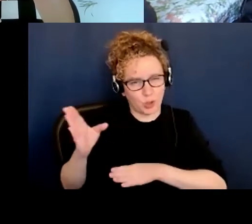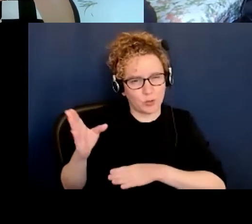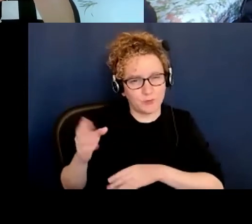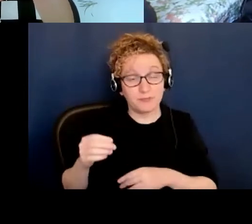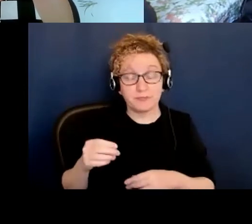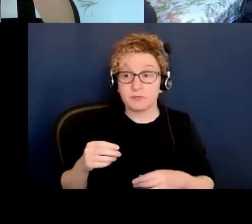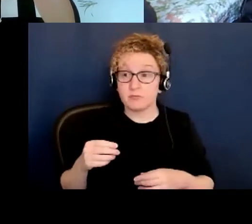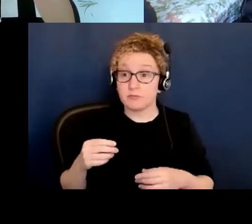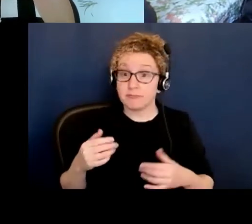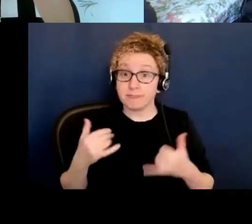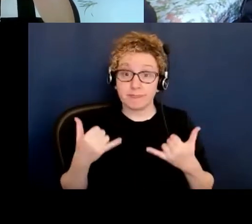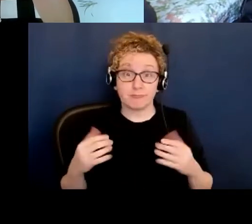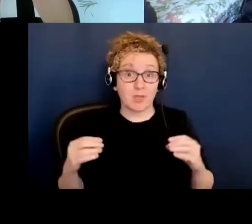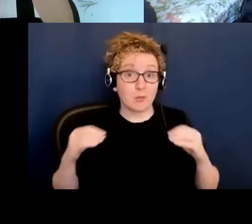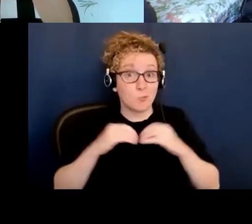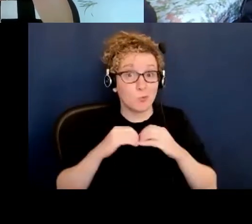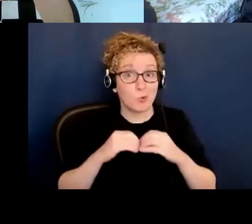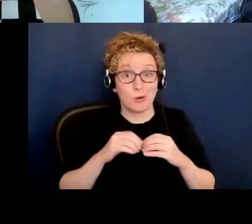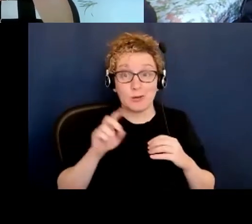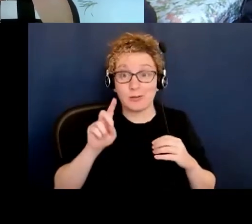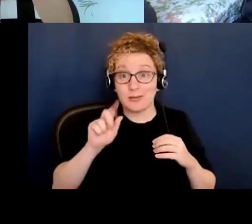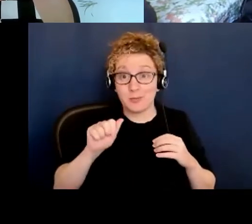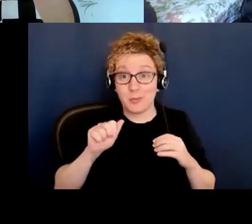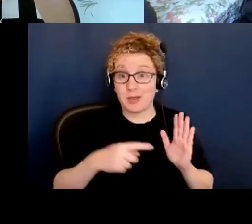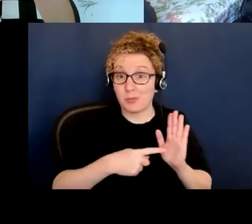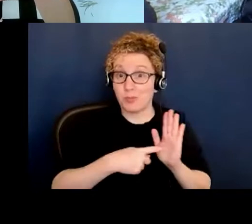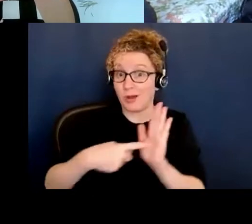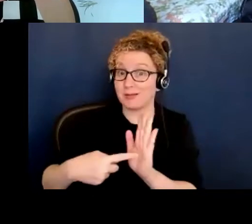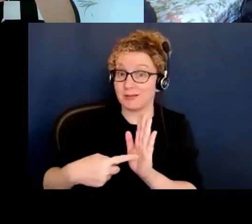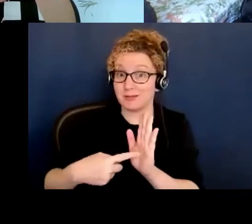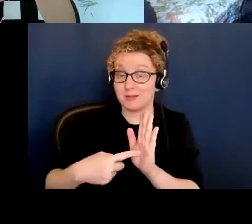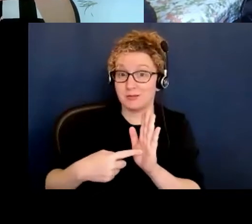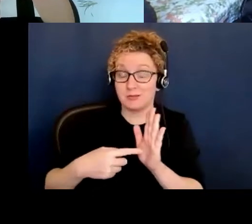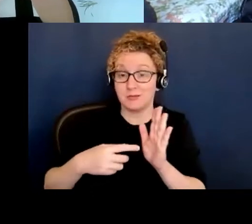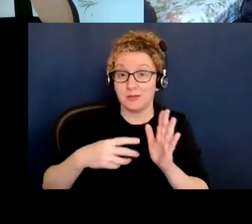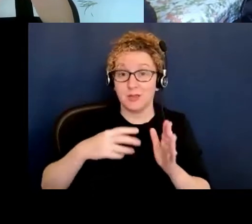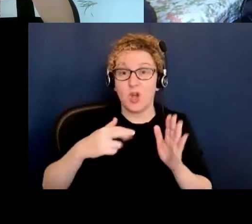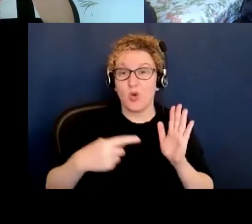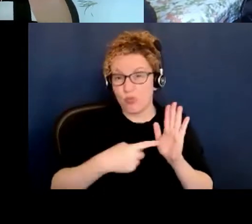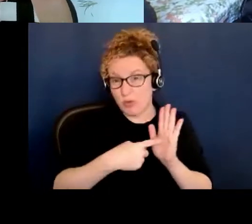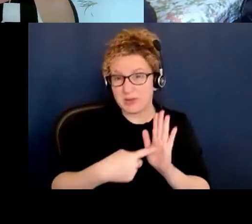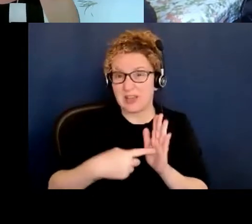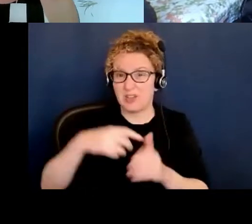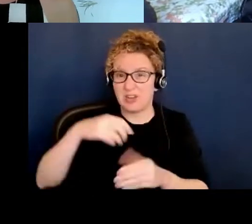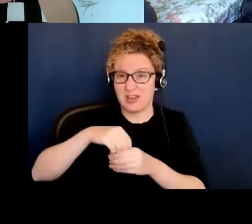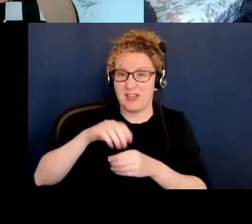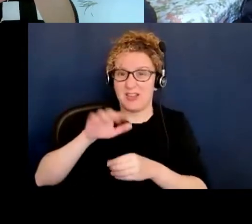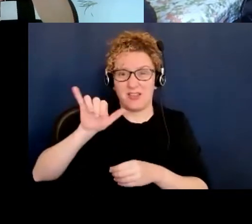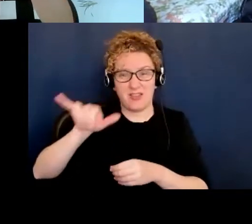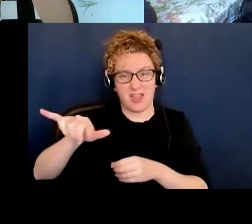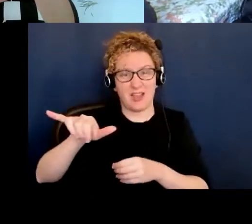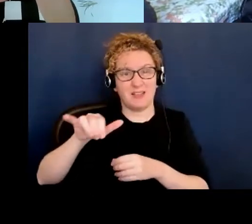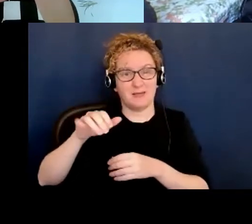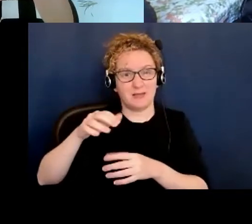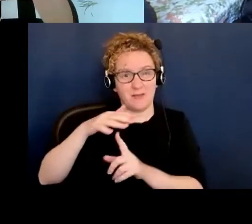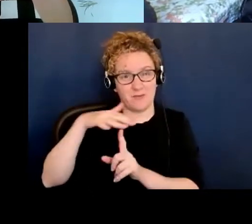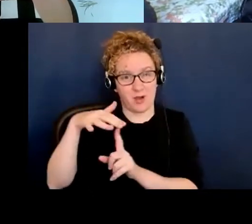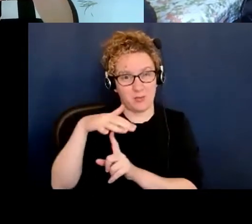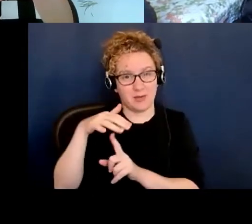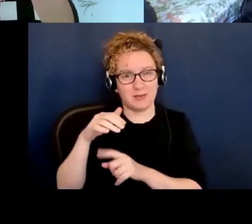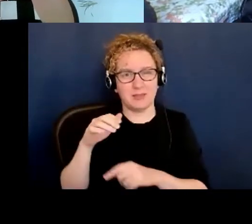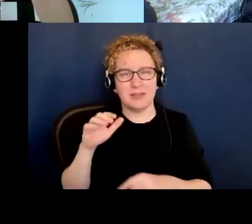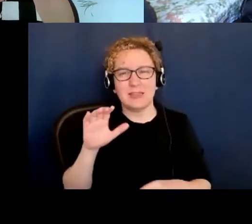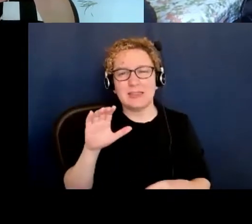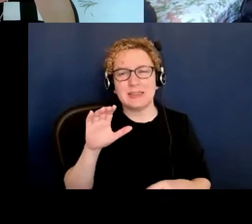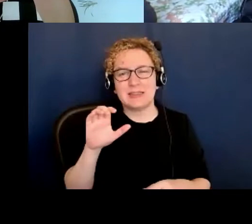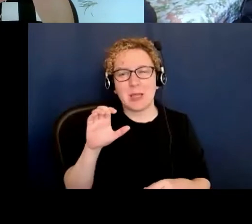of a disability presence and representation into those environments. So, you know, if you ask Susan, our CEO, she'd call that reverse infiltration,